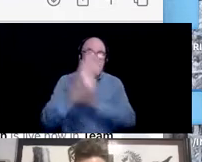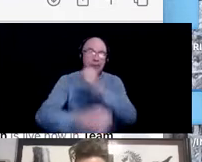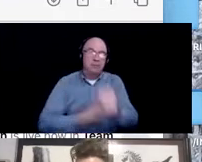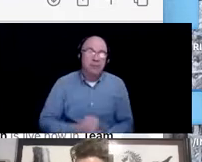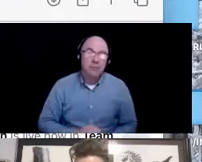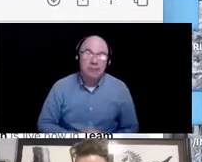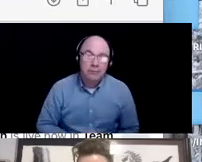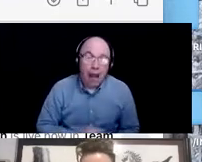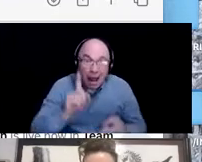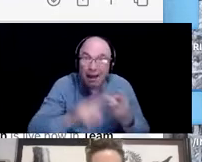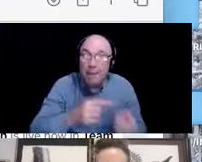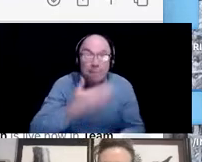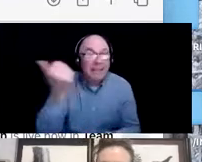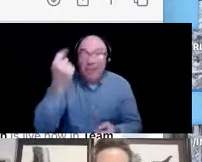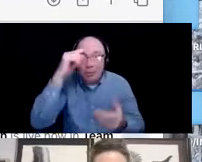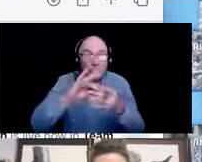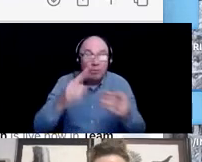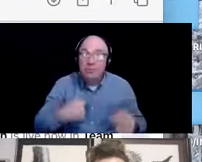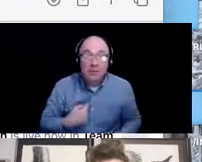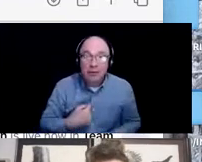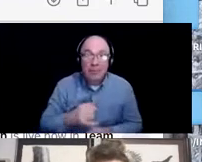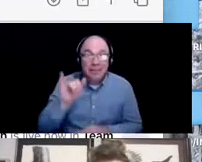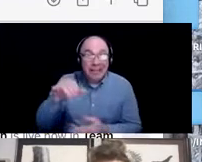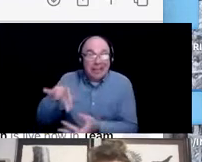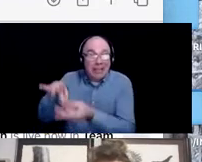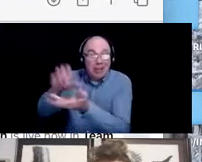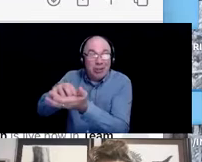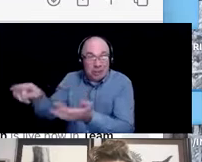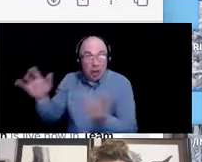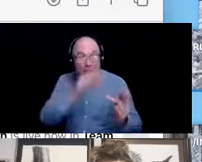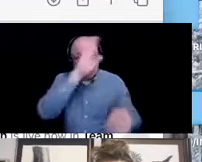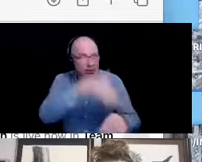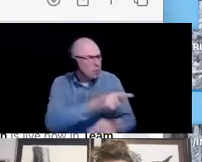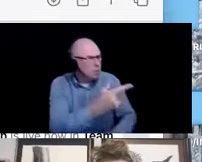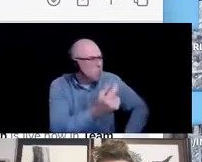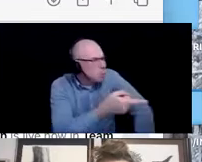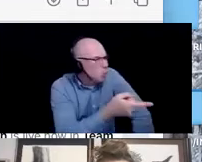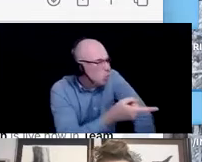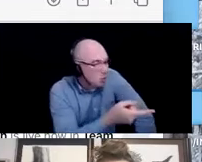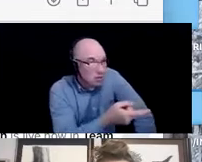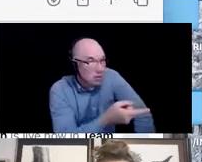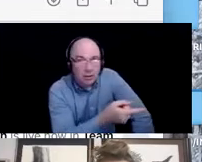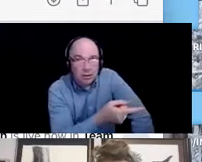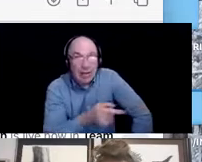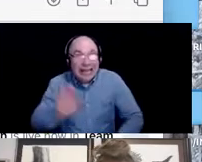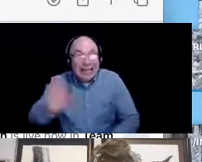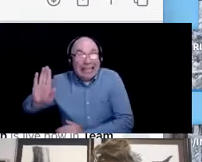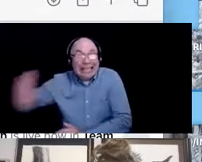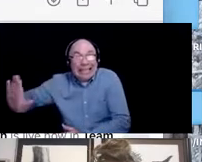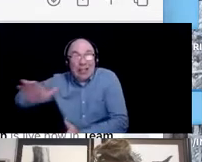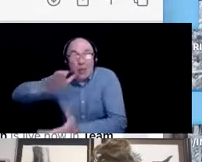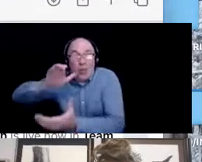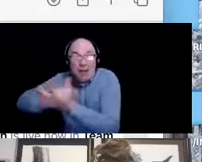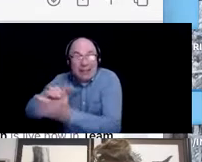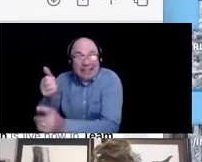my favorite parts of the story. The specialist contacted my son, asked him what he was doing, and the specialist's wife, who